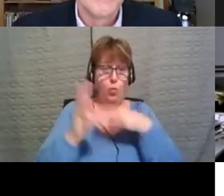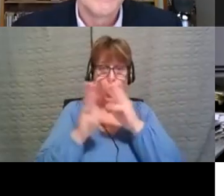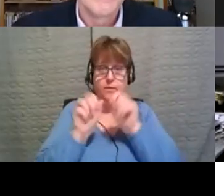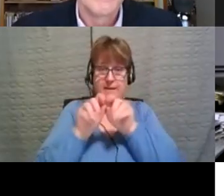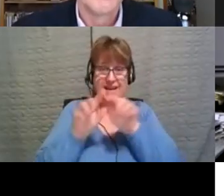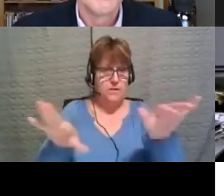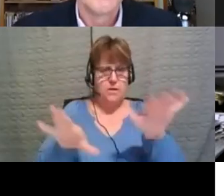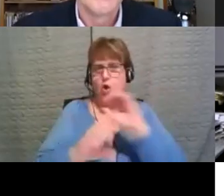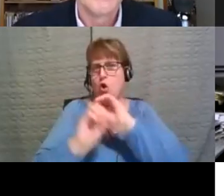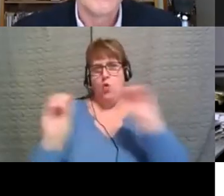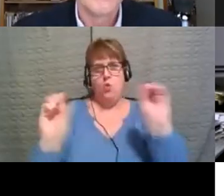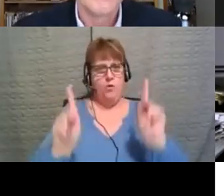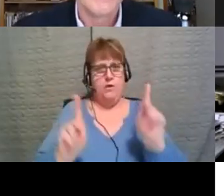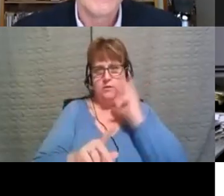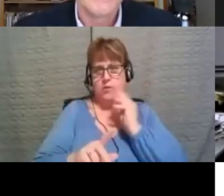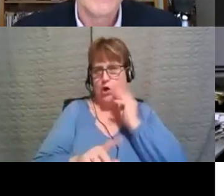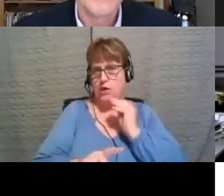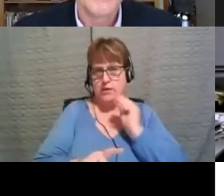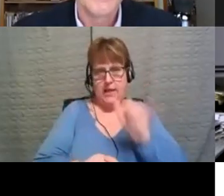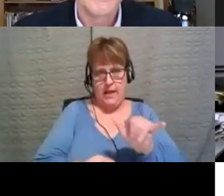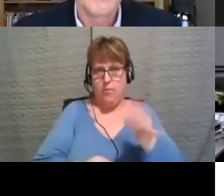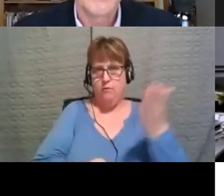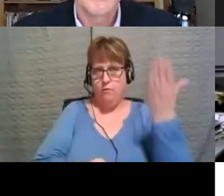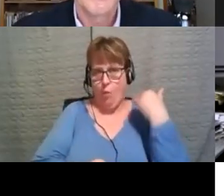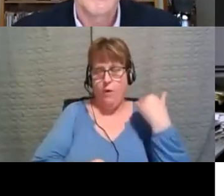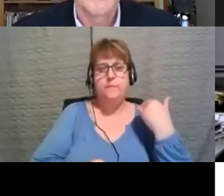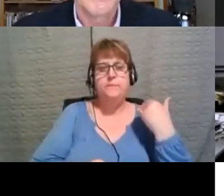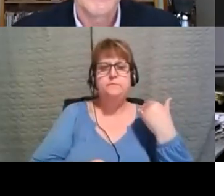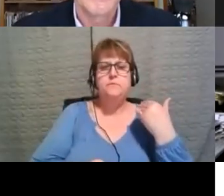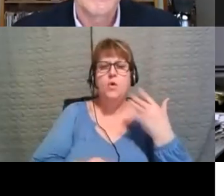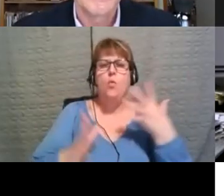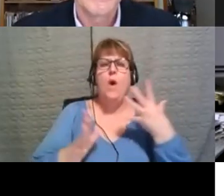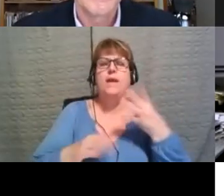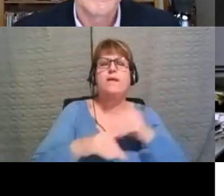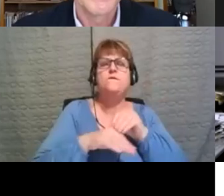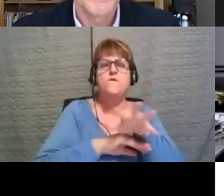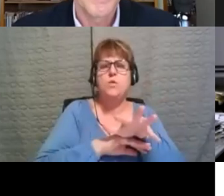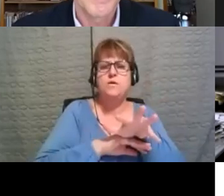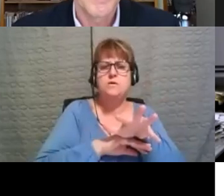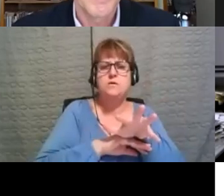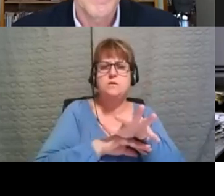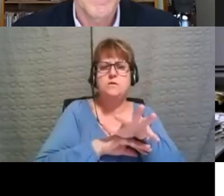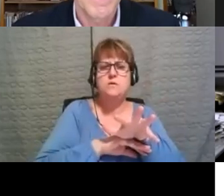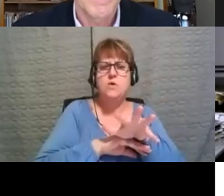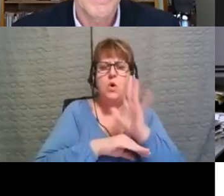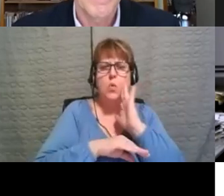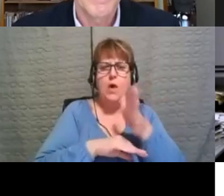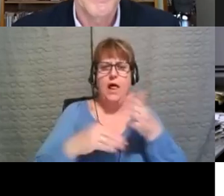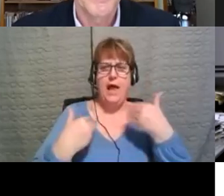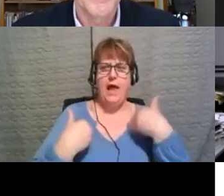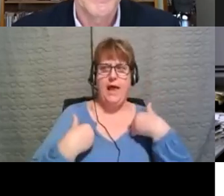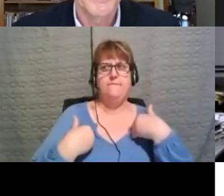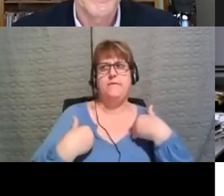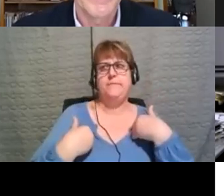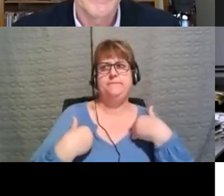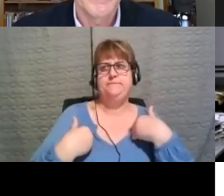ever experienced before, what do you think the influence that will have